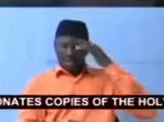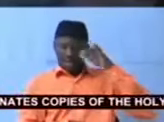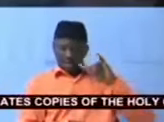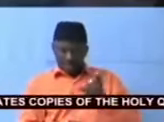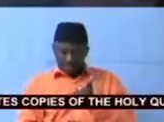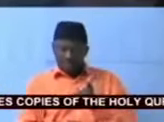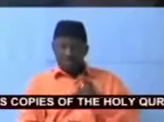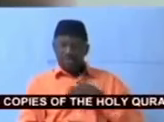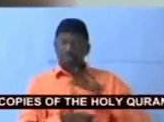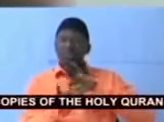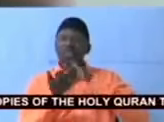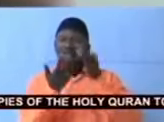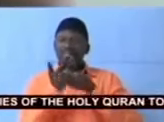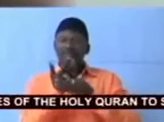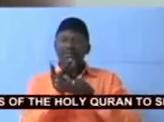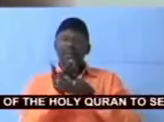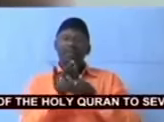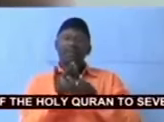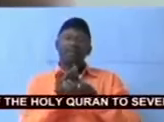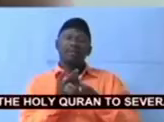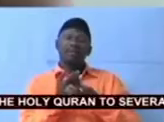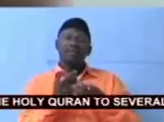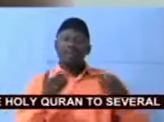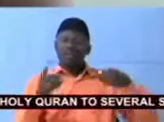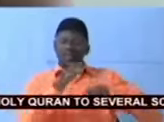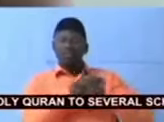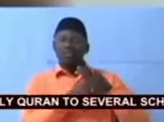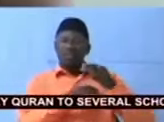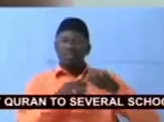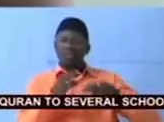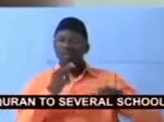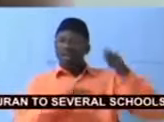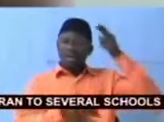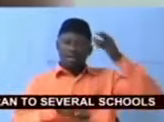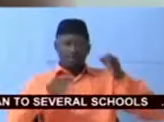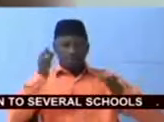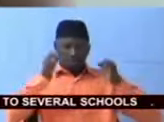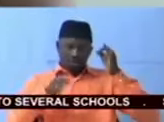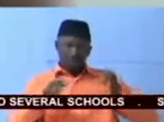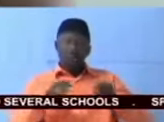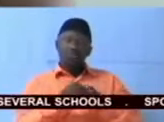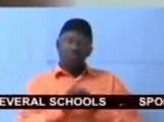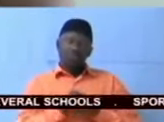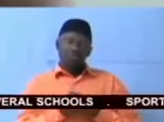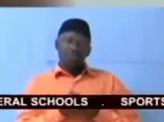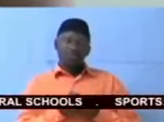matter. Sorry, Mr. Gomez, before we get to that part of transferring the case.